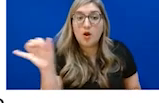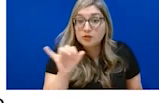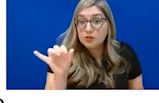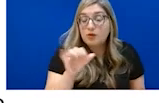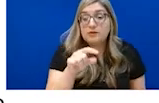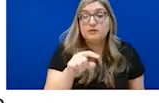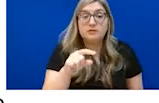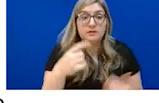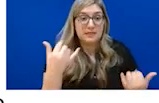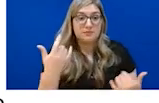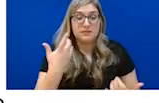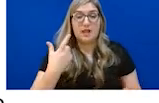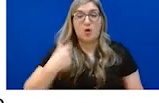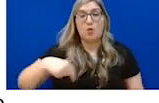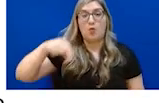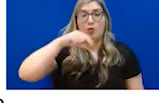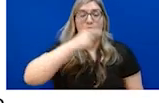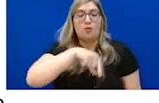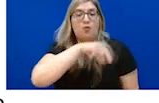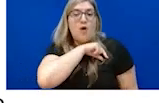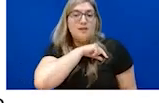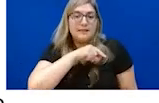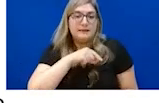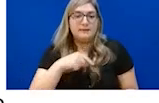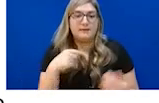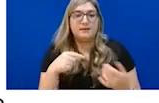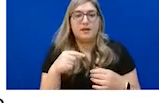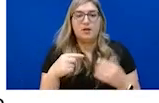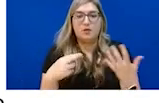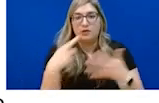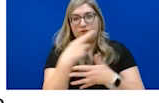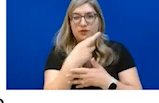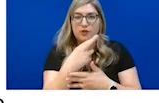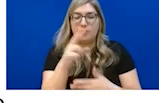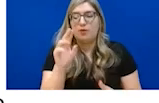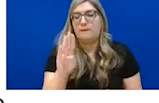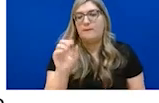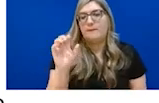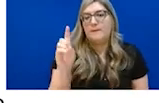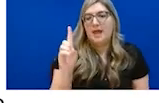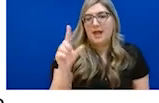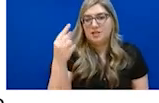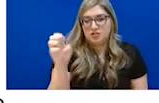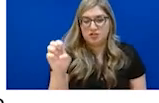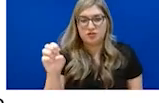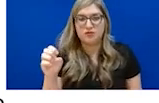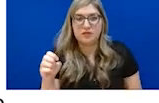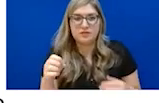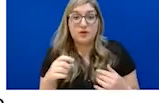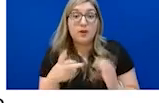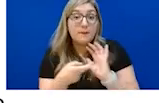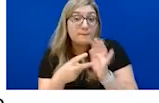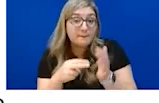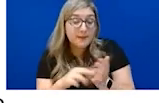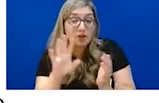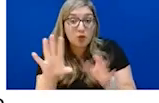earn it. And what it is that your course has been confirmed to align with